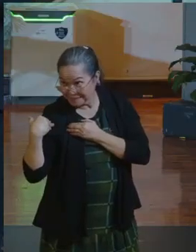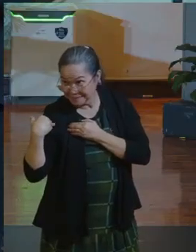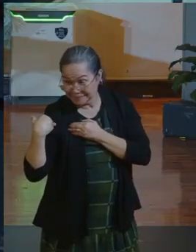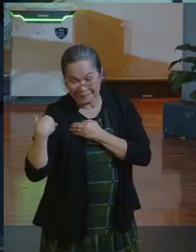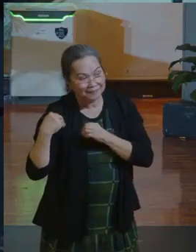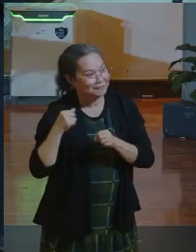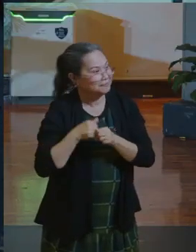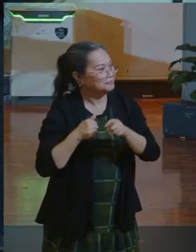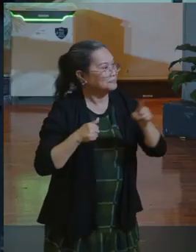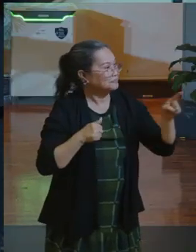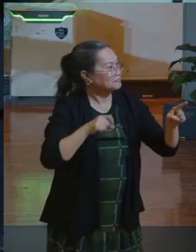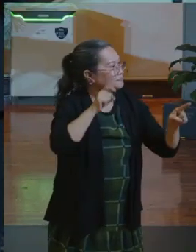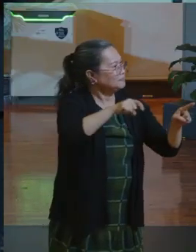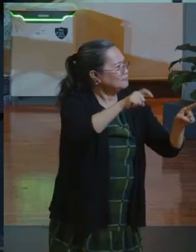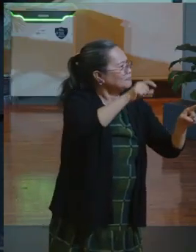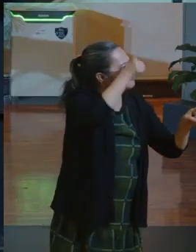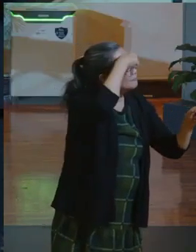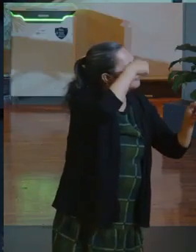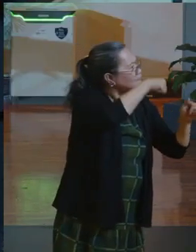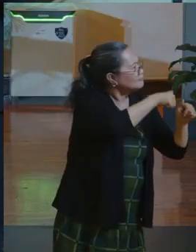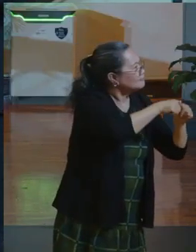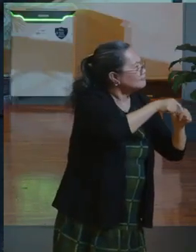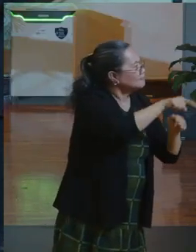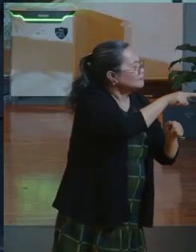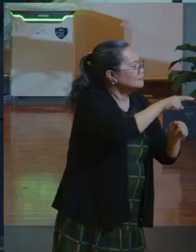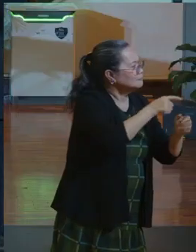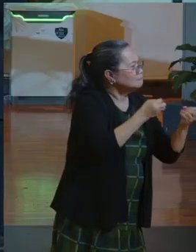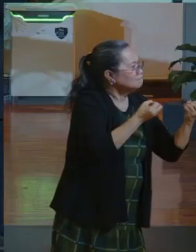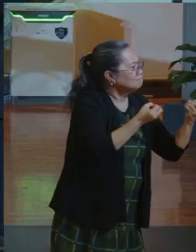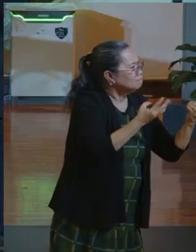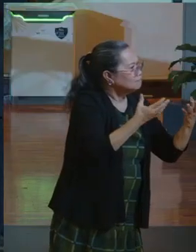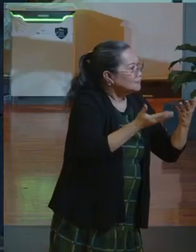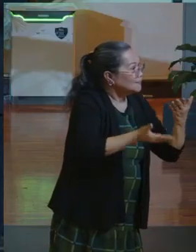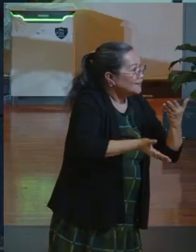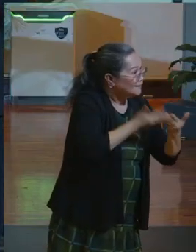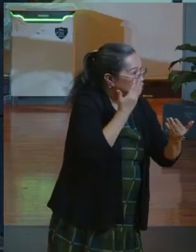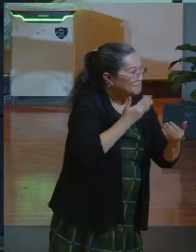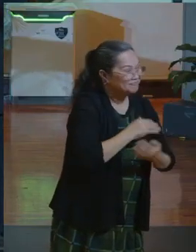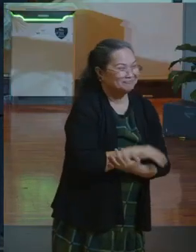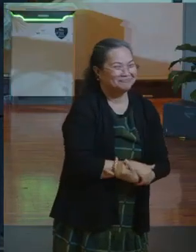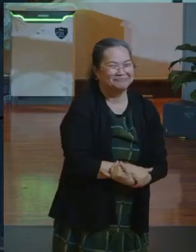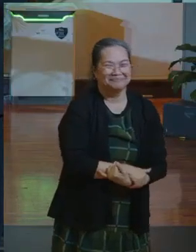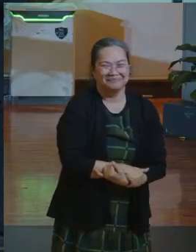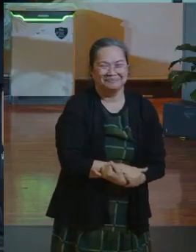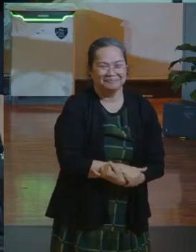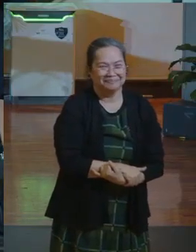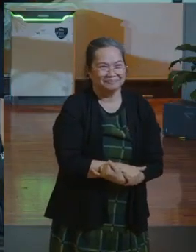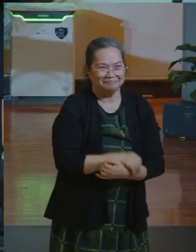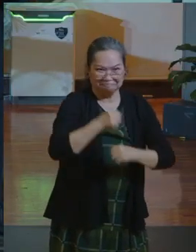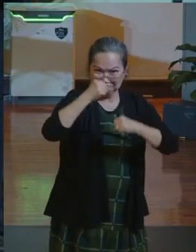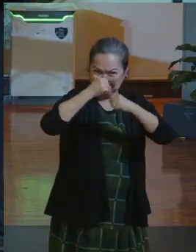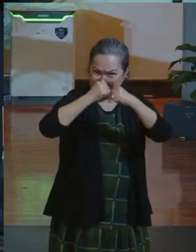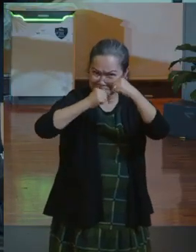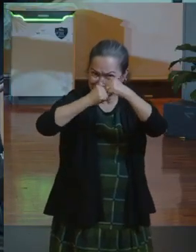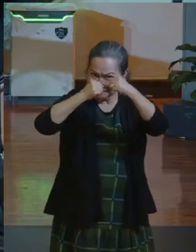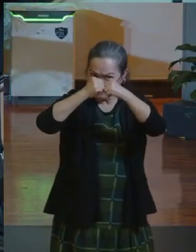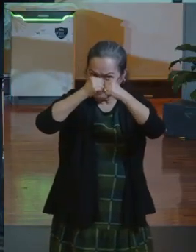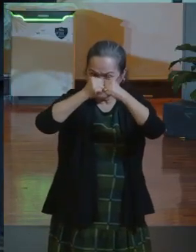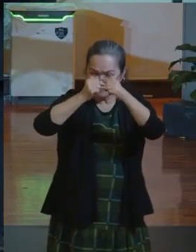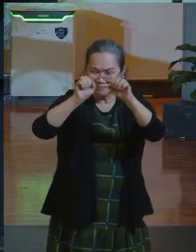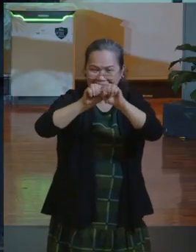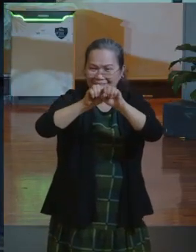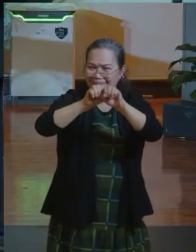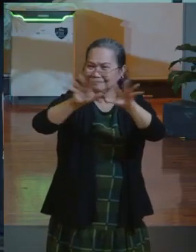Pero para matandaan ng madali ng marami, meron tayo build up and reach